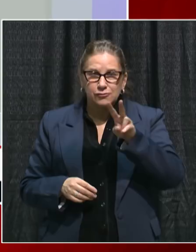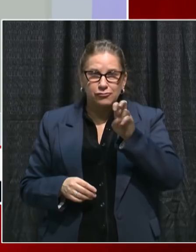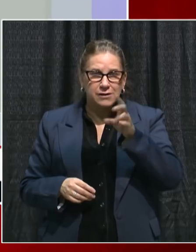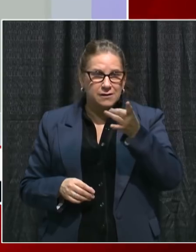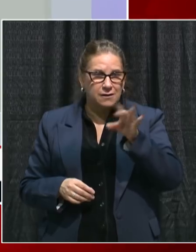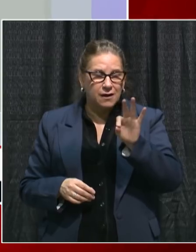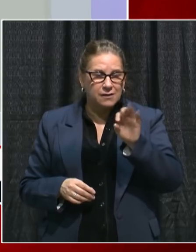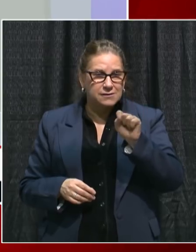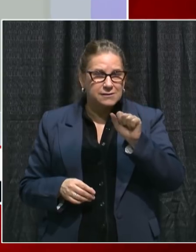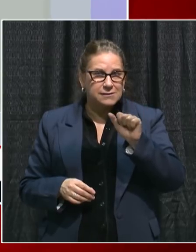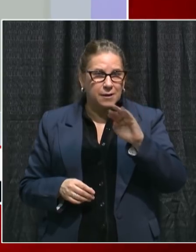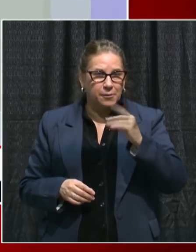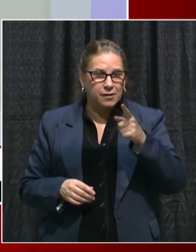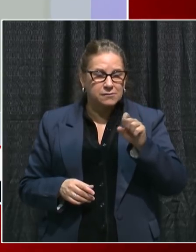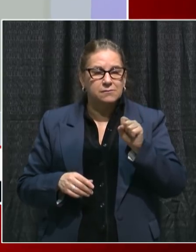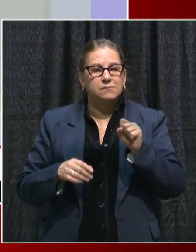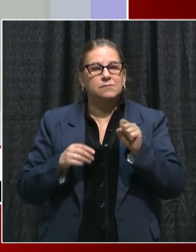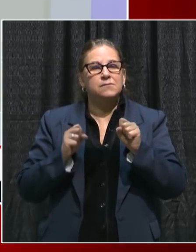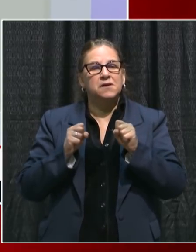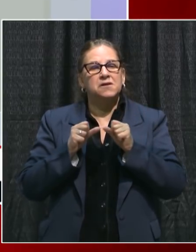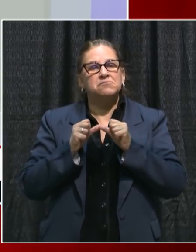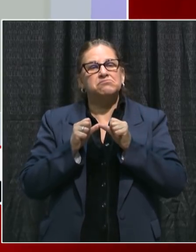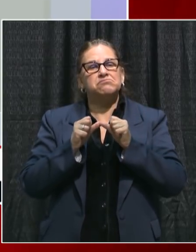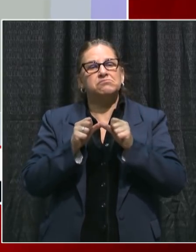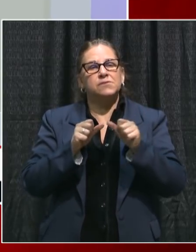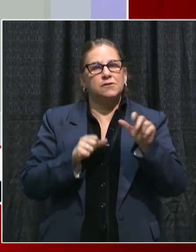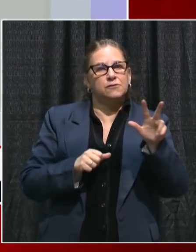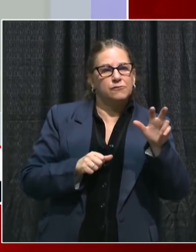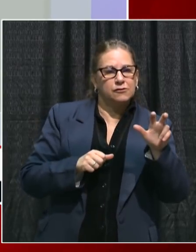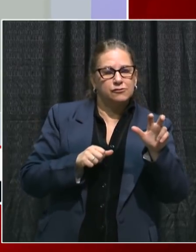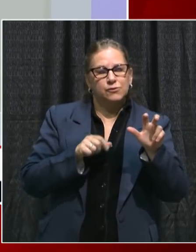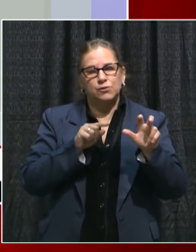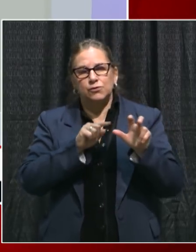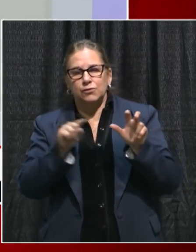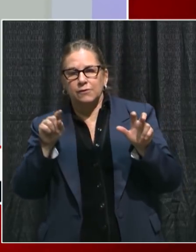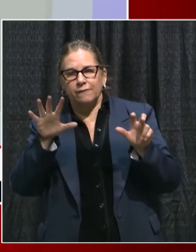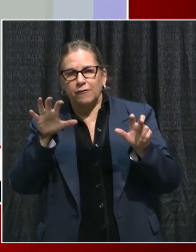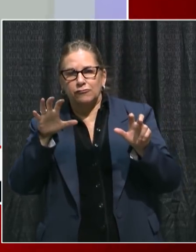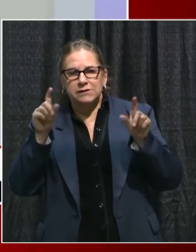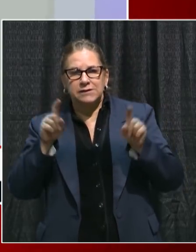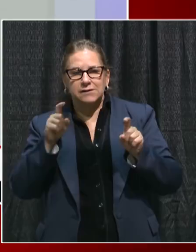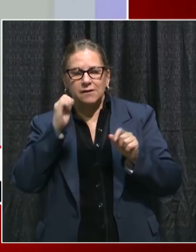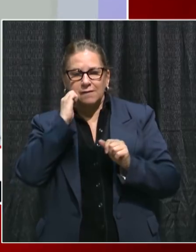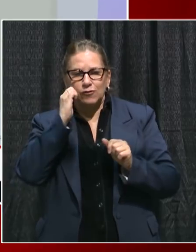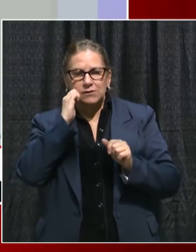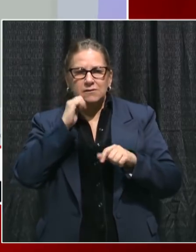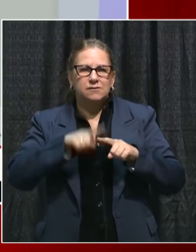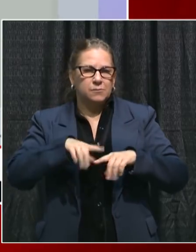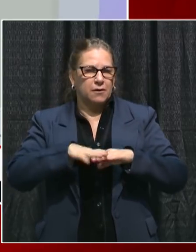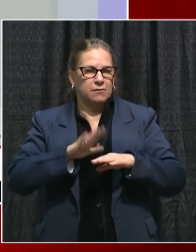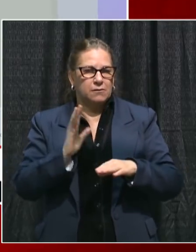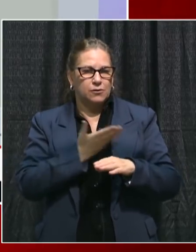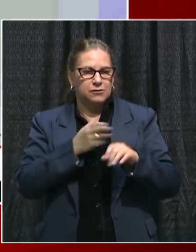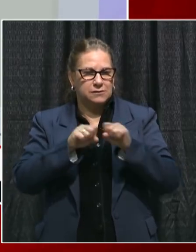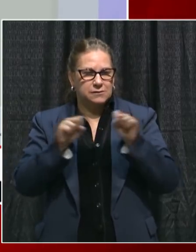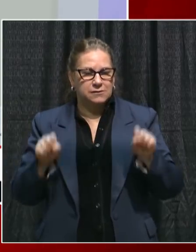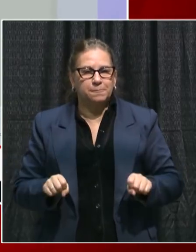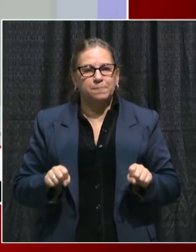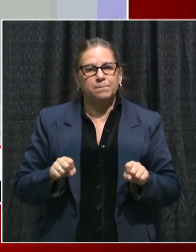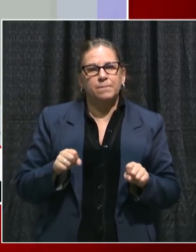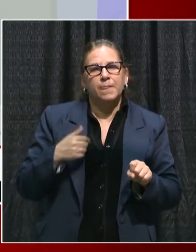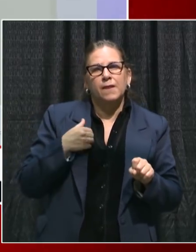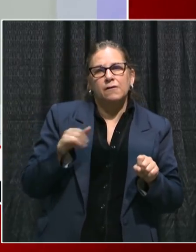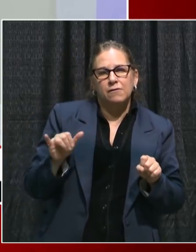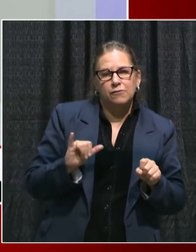runs between 300 and 500 tests per day, depending on the systems we're using. And I just want to point out in a recent,